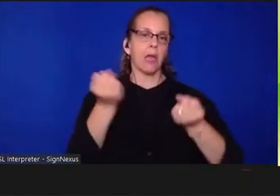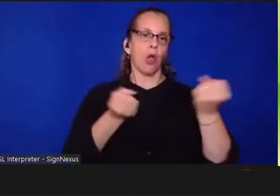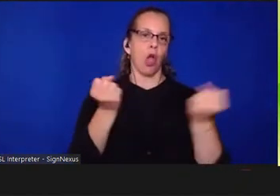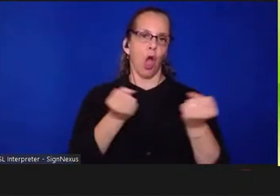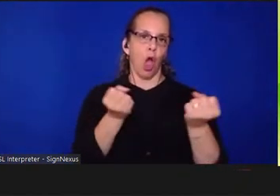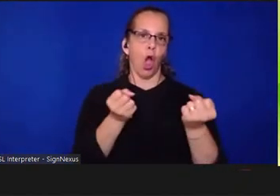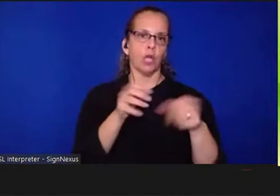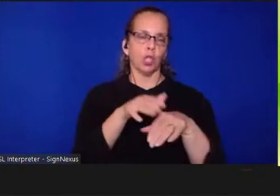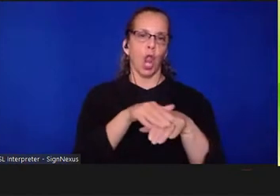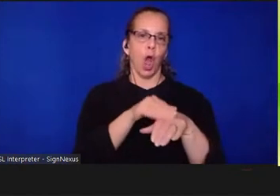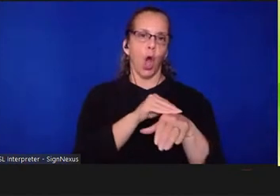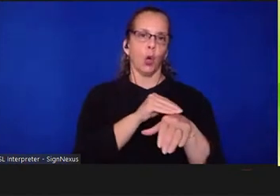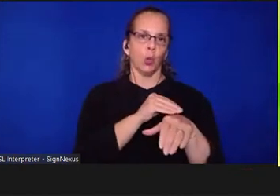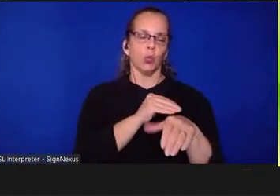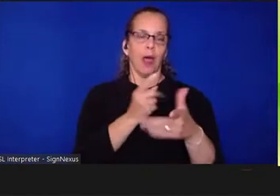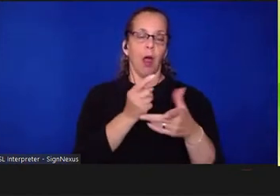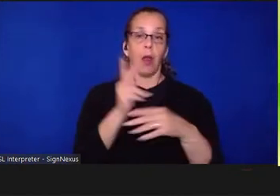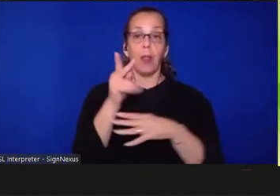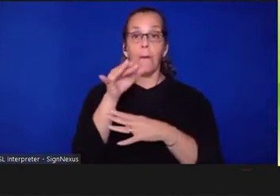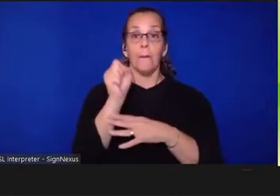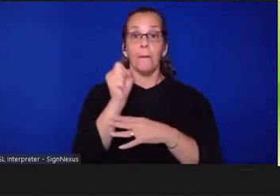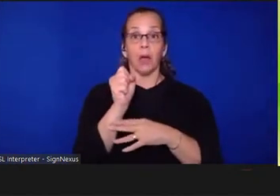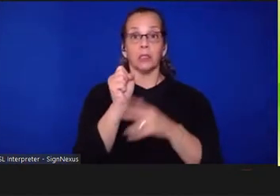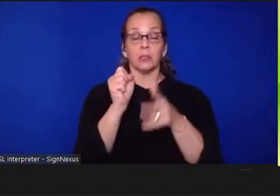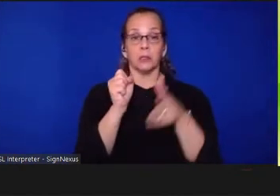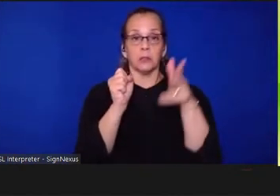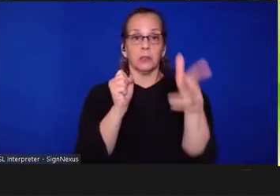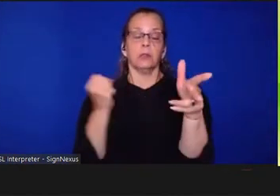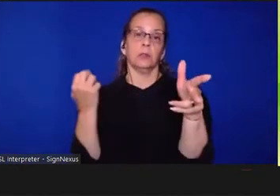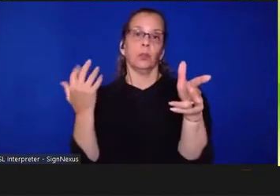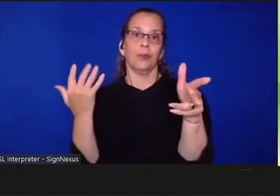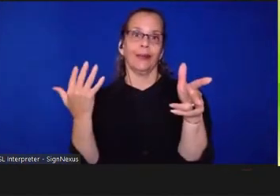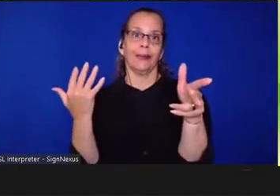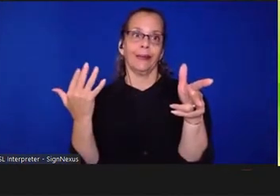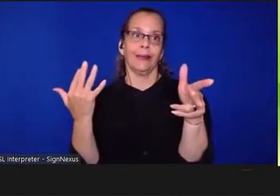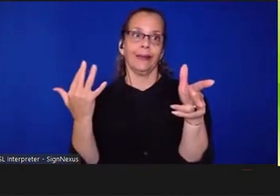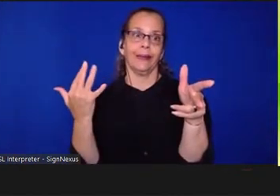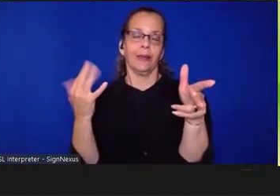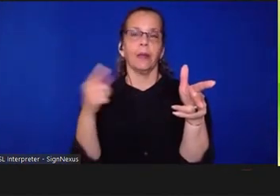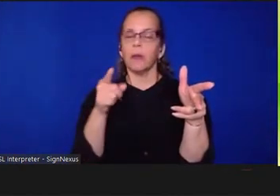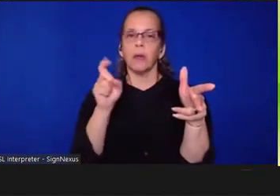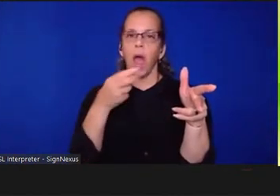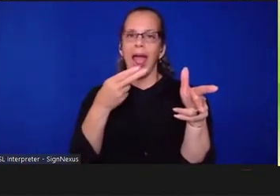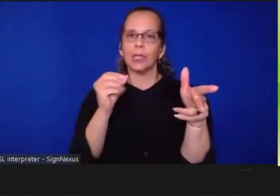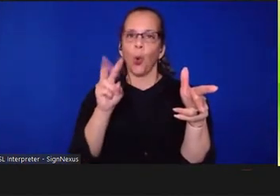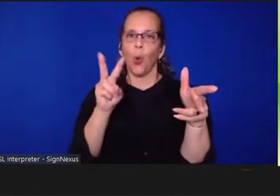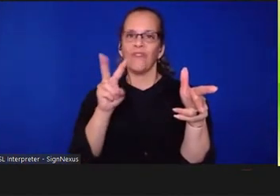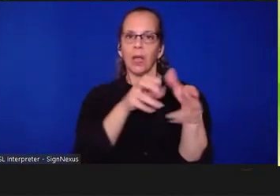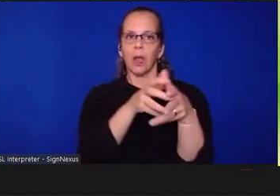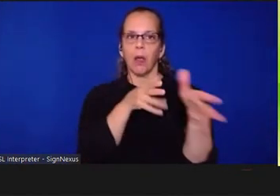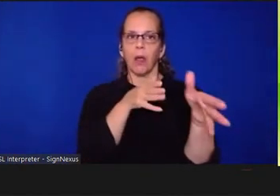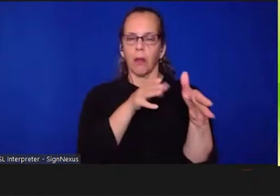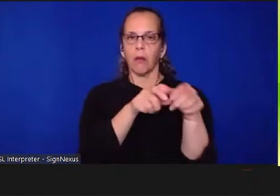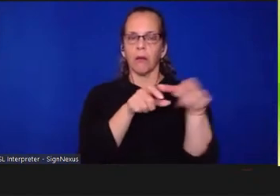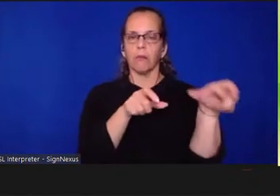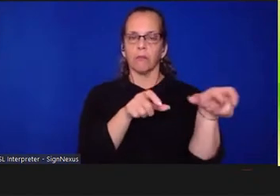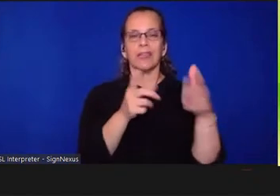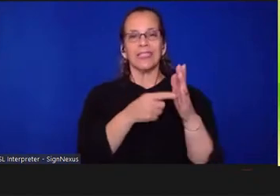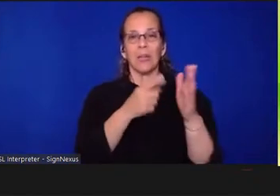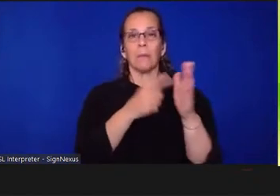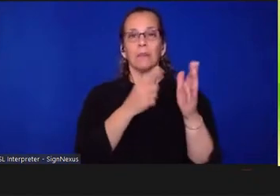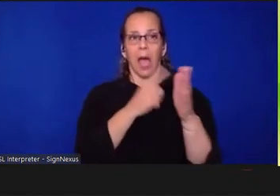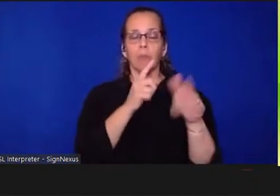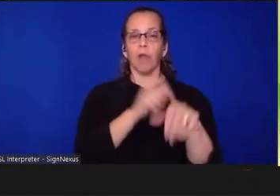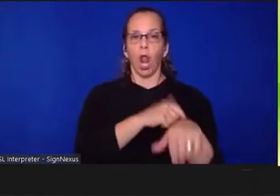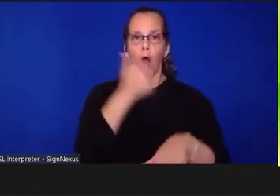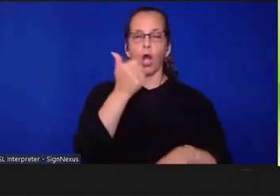bus even when it's in the HOV lane with school starting up again my express bus ride will take even longer than during the summer